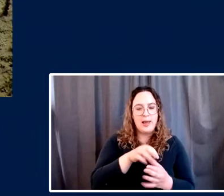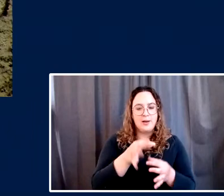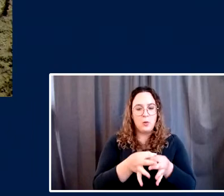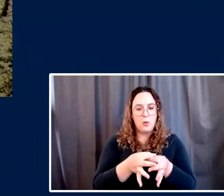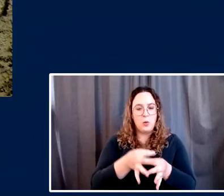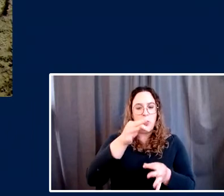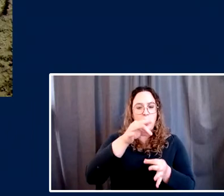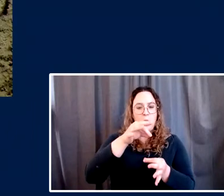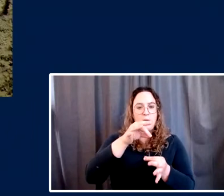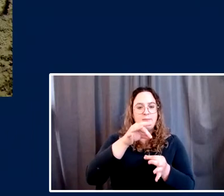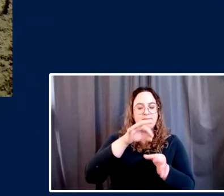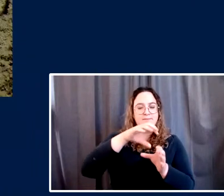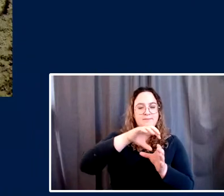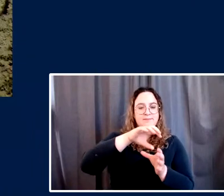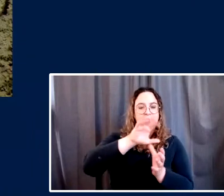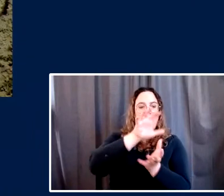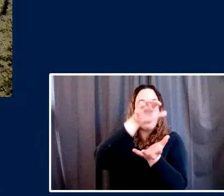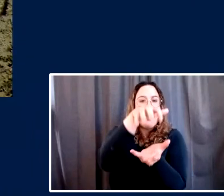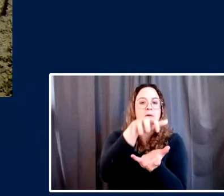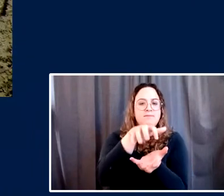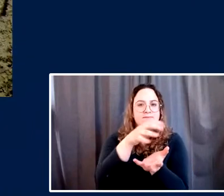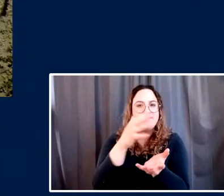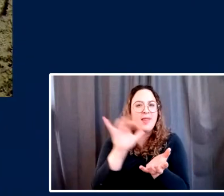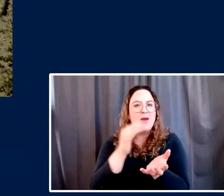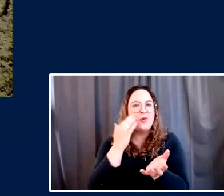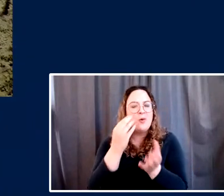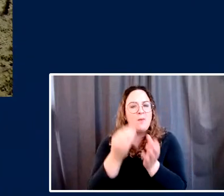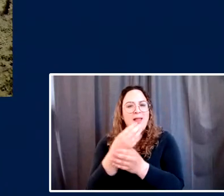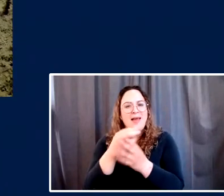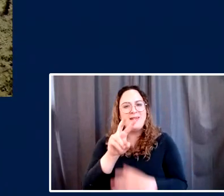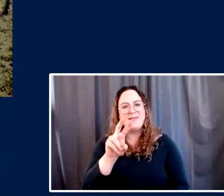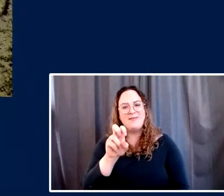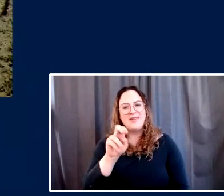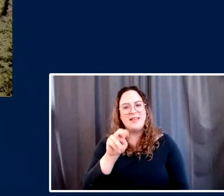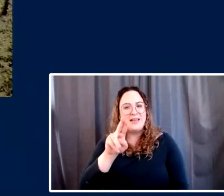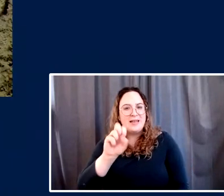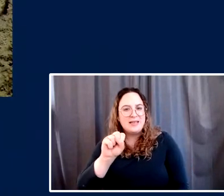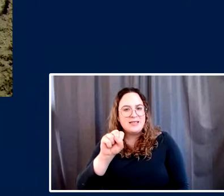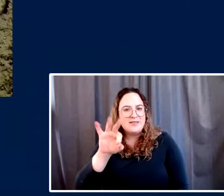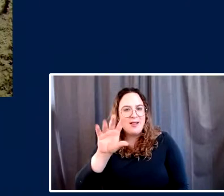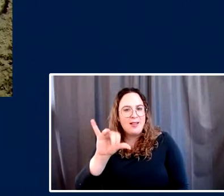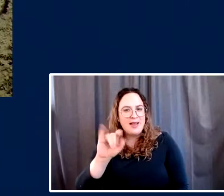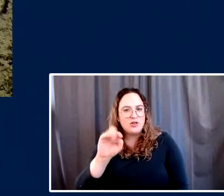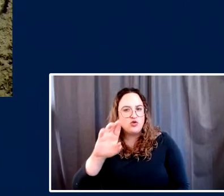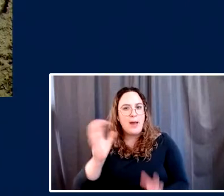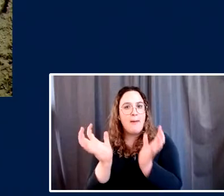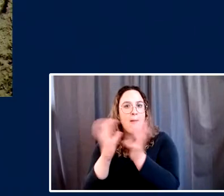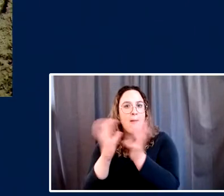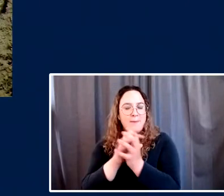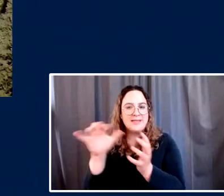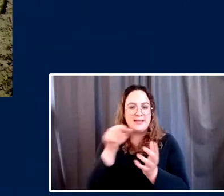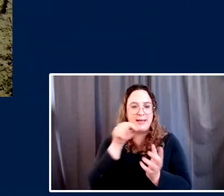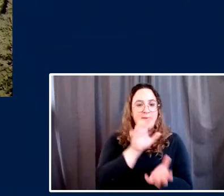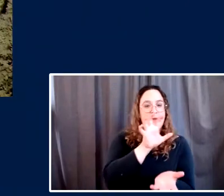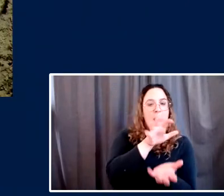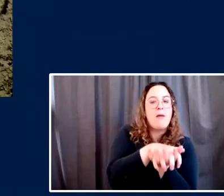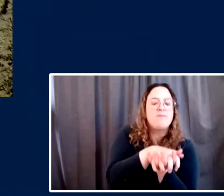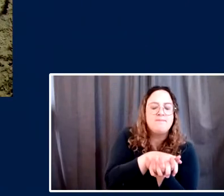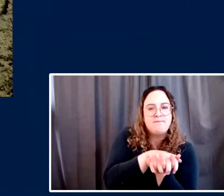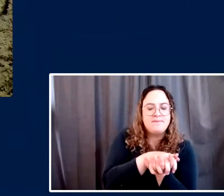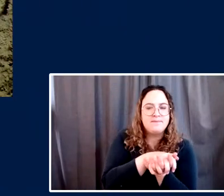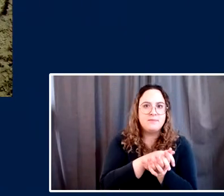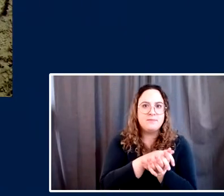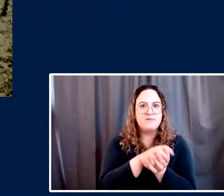uses to catch prey like amphipods and small shrimp. And it's just a wonderfully weird animal. That's really, really